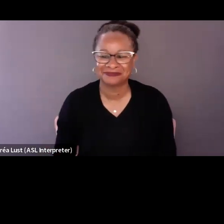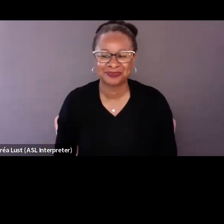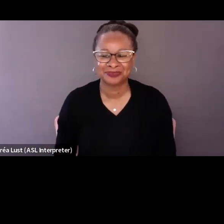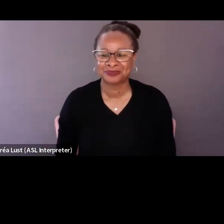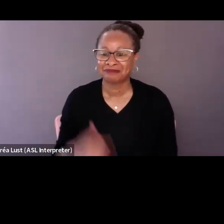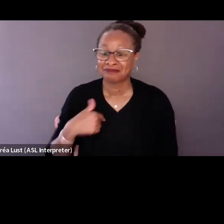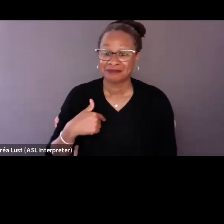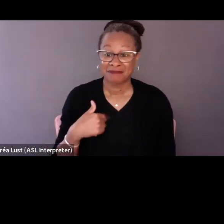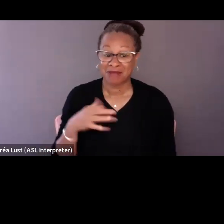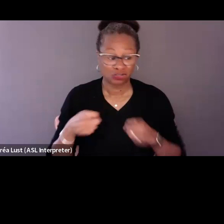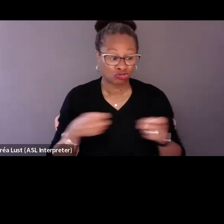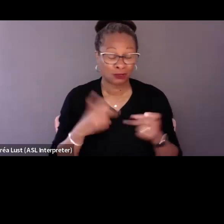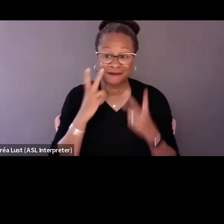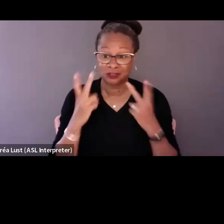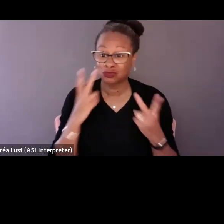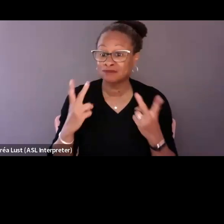I'm a light-skinned